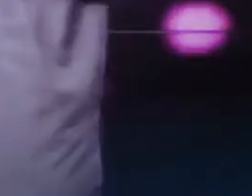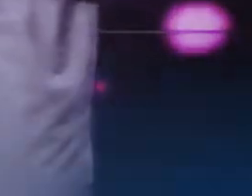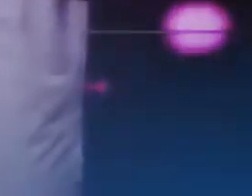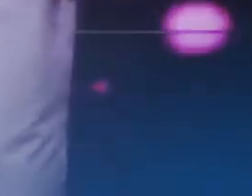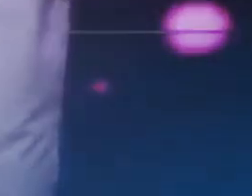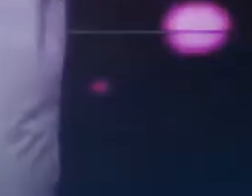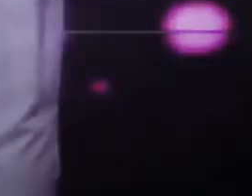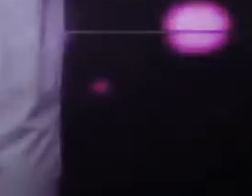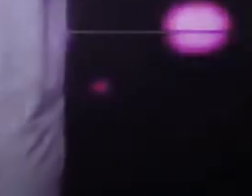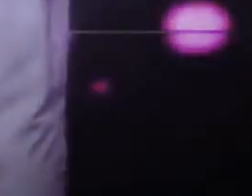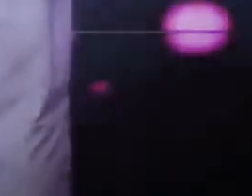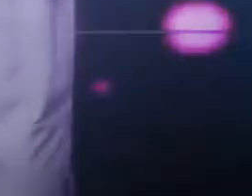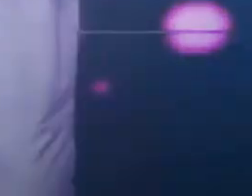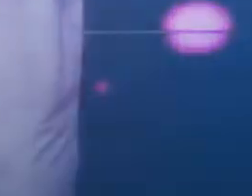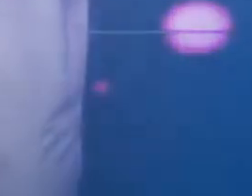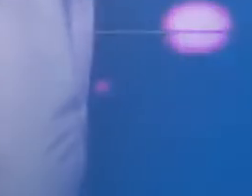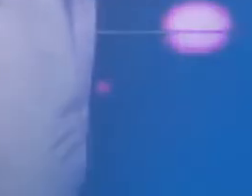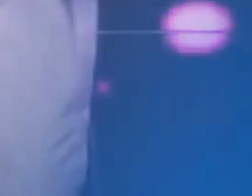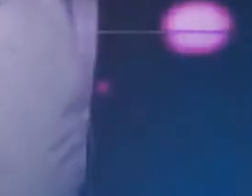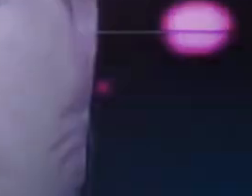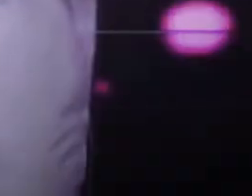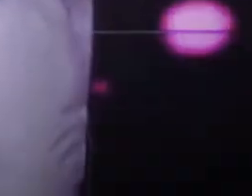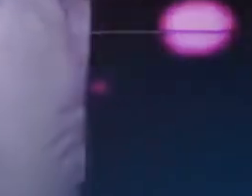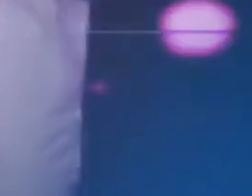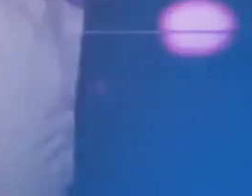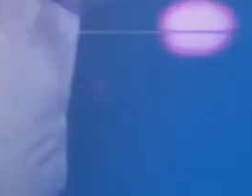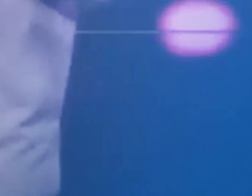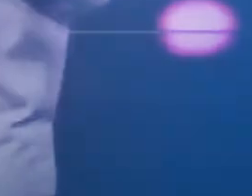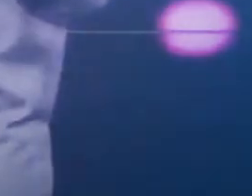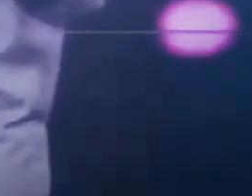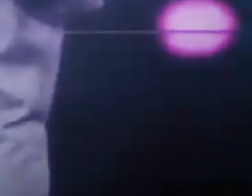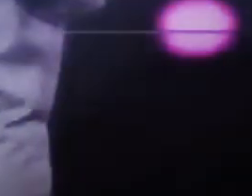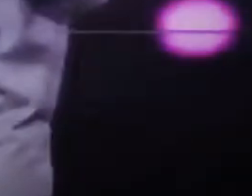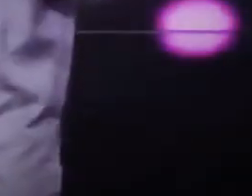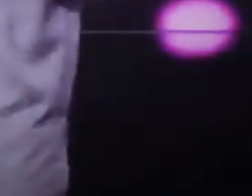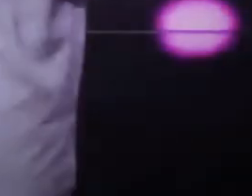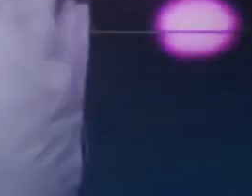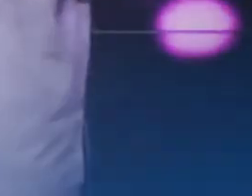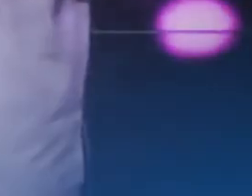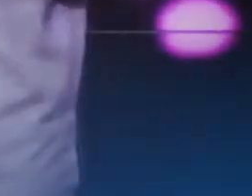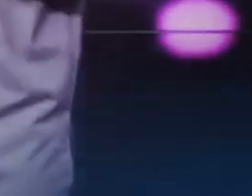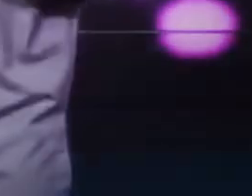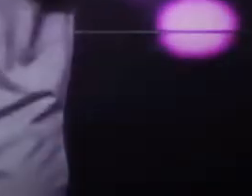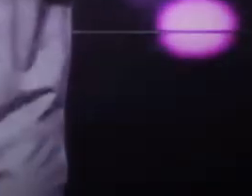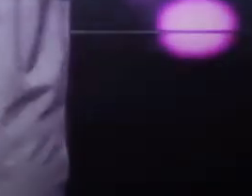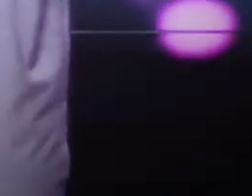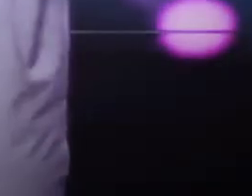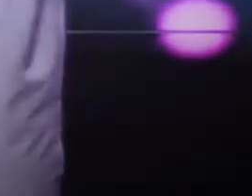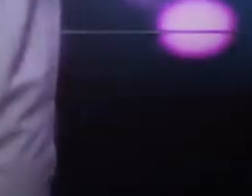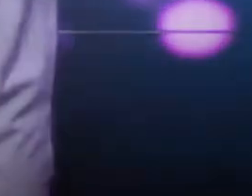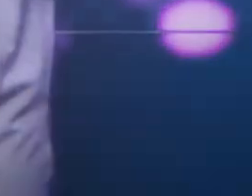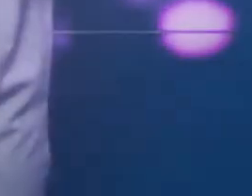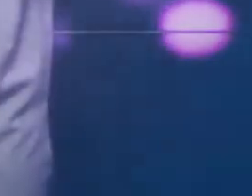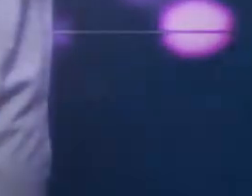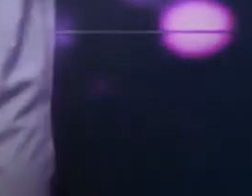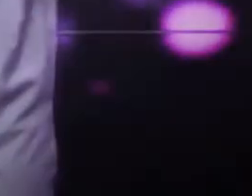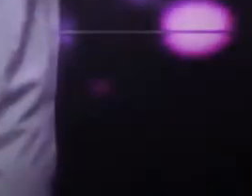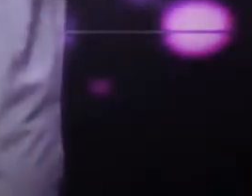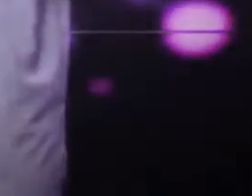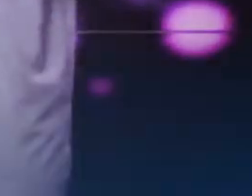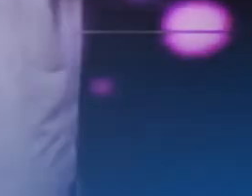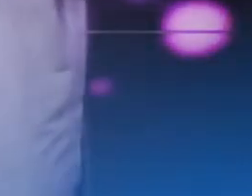my father looked at my face. And he shook his head.